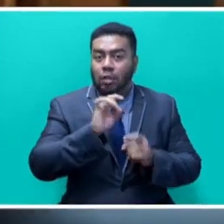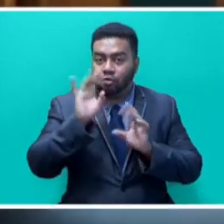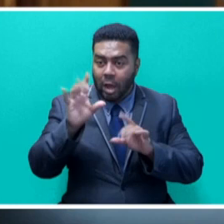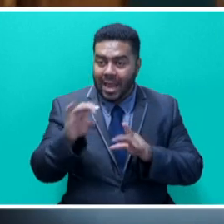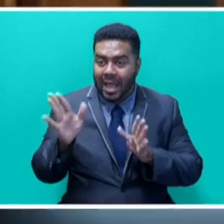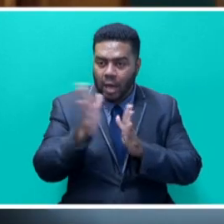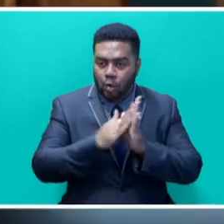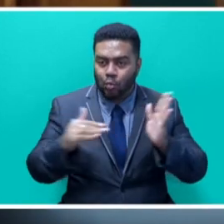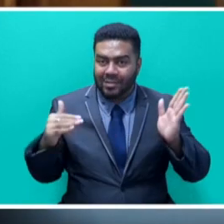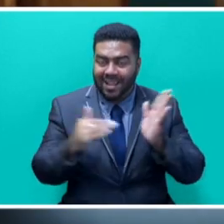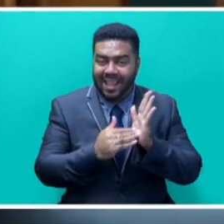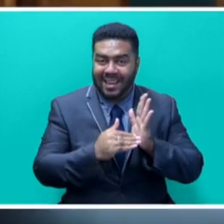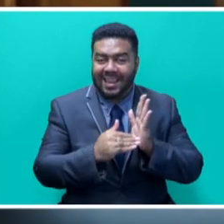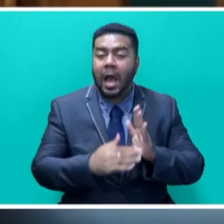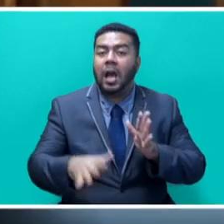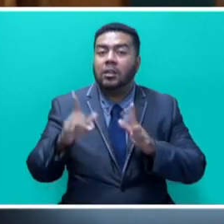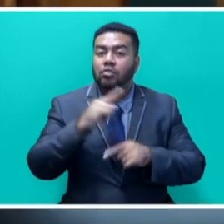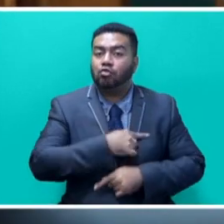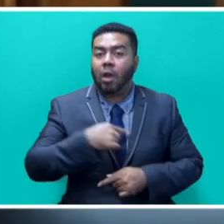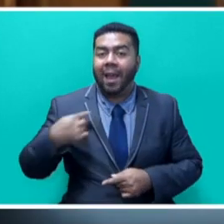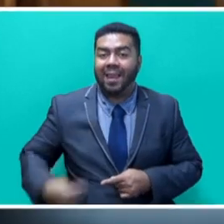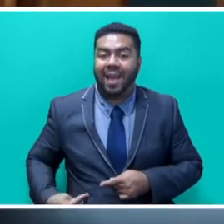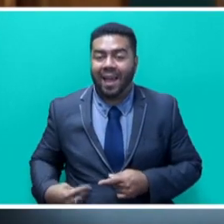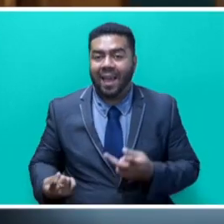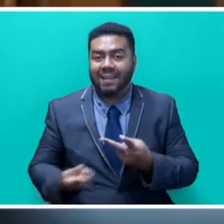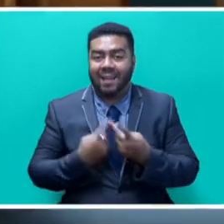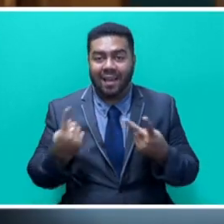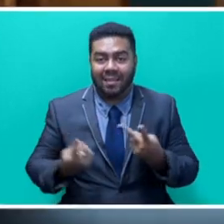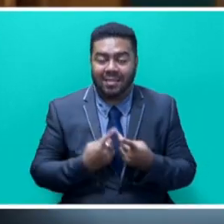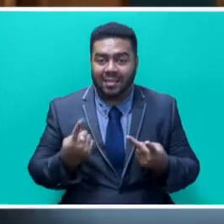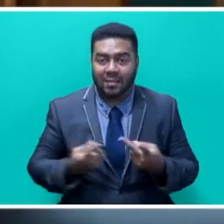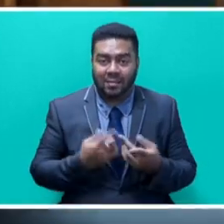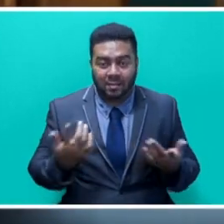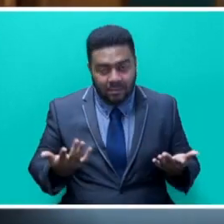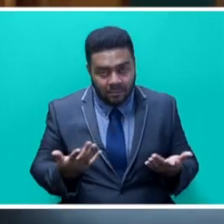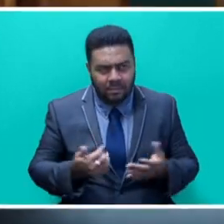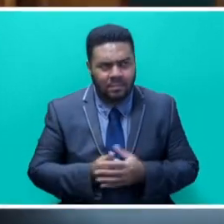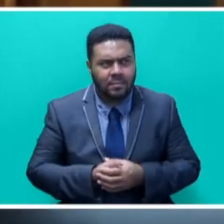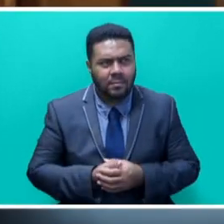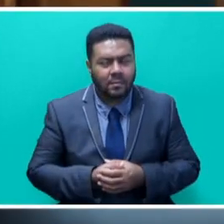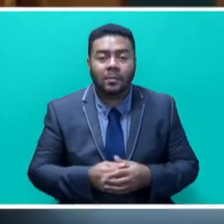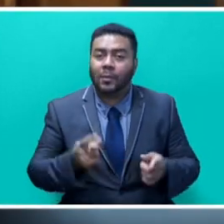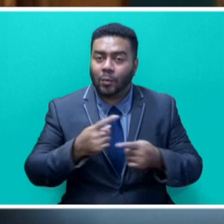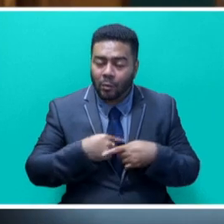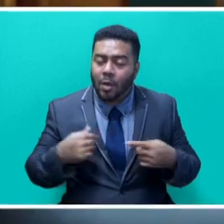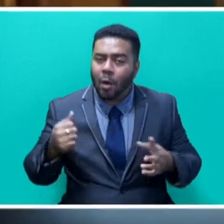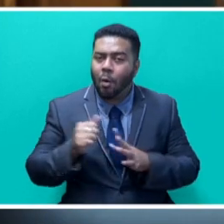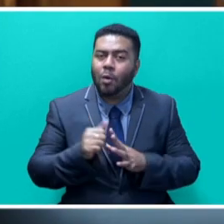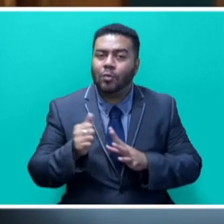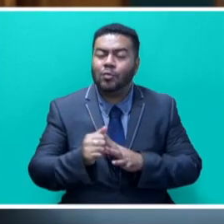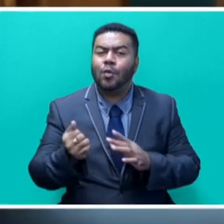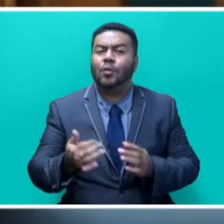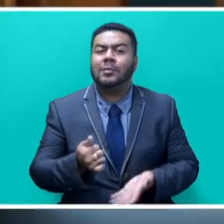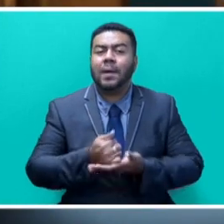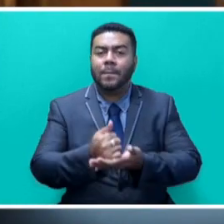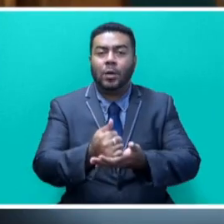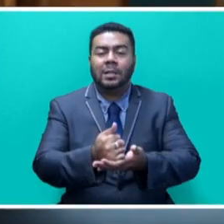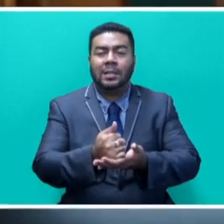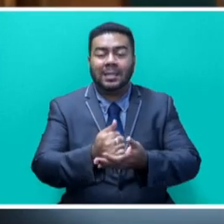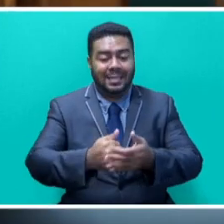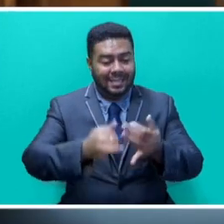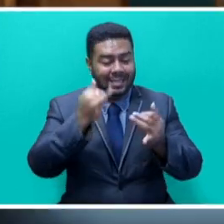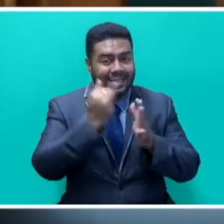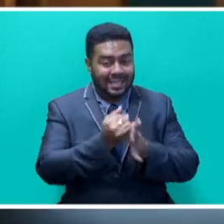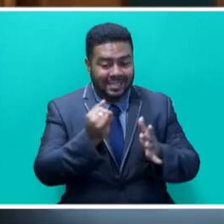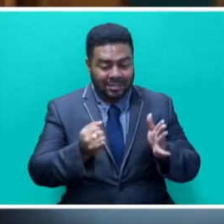and other markets. And while we are working towards forest certification for mahogany, we are also supporting the industry to grow.